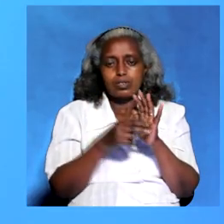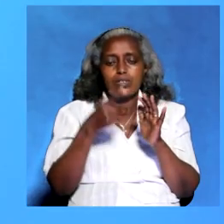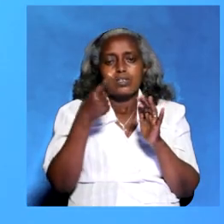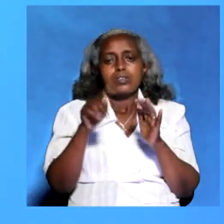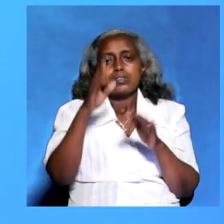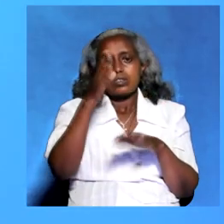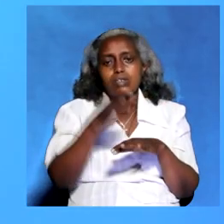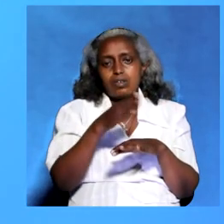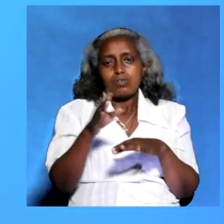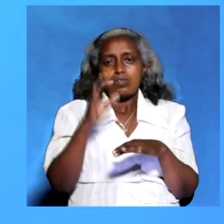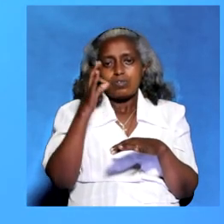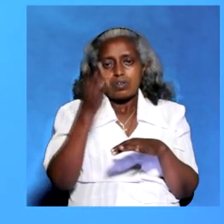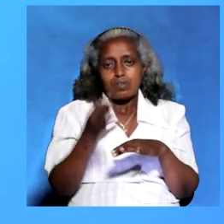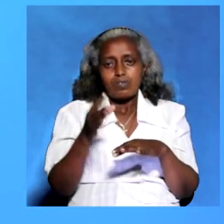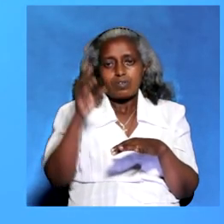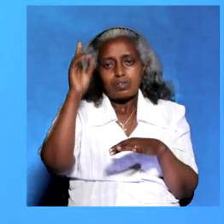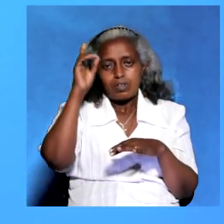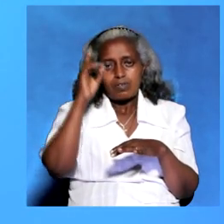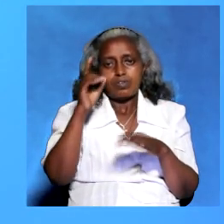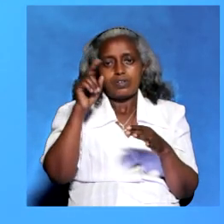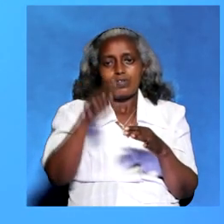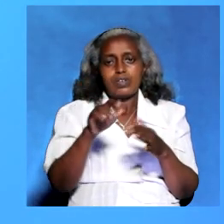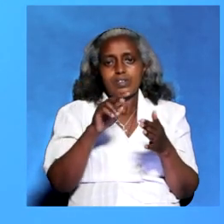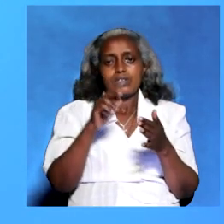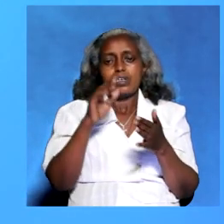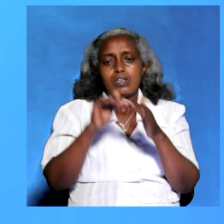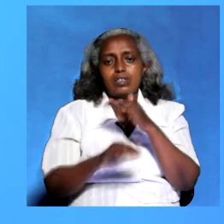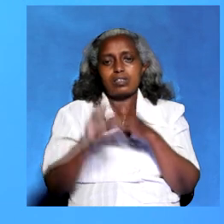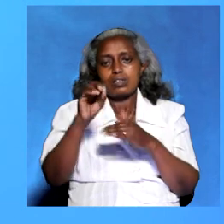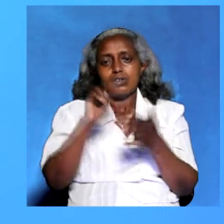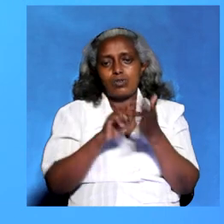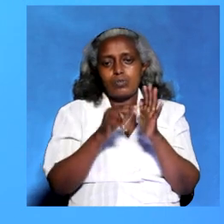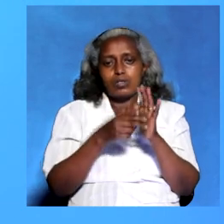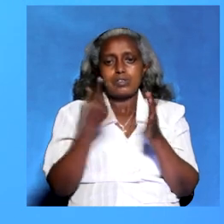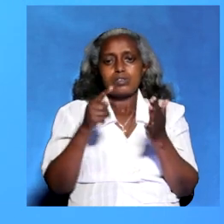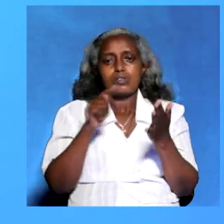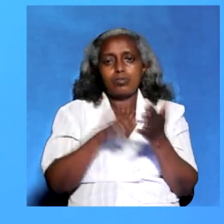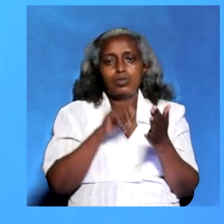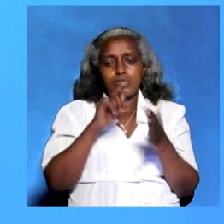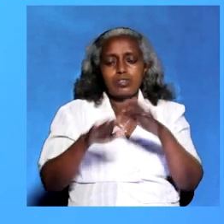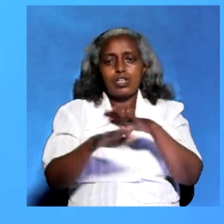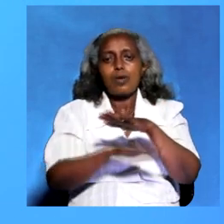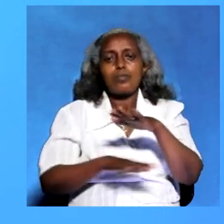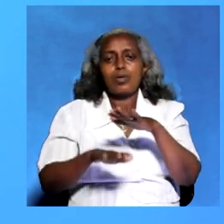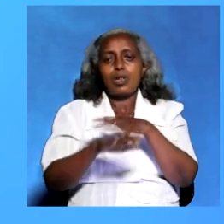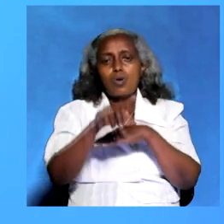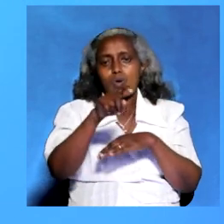graph of f derivative of x. Less than 0 means the point where this function is below x-axis.